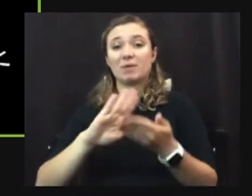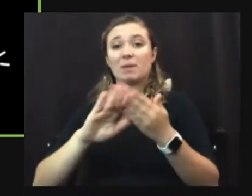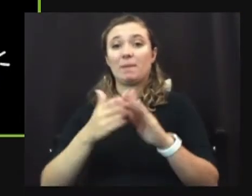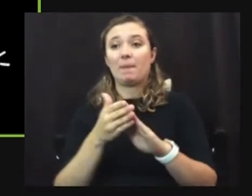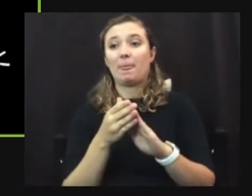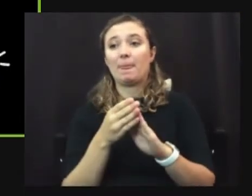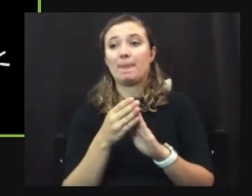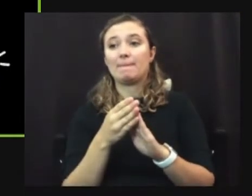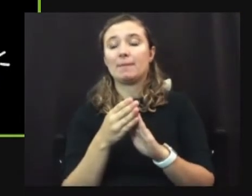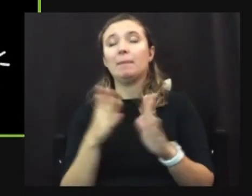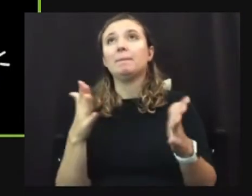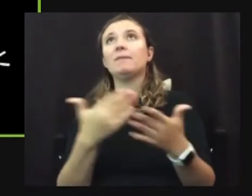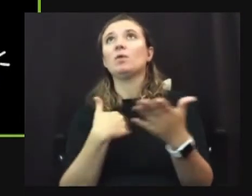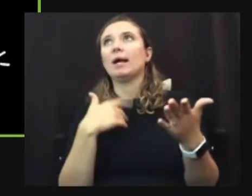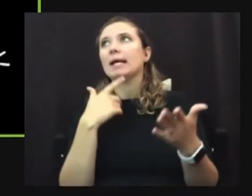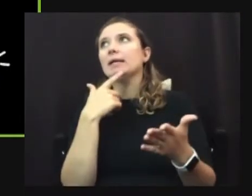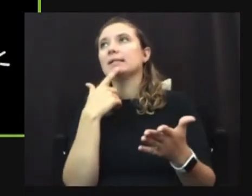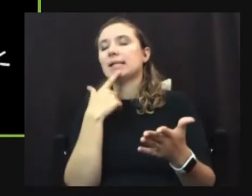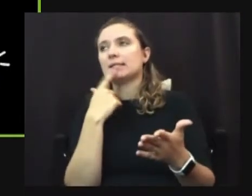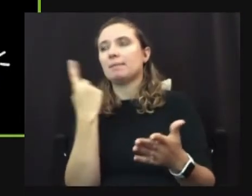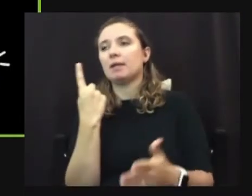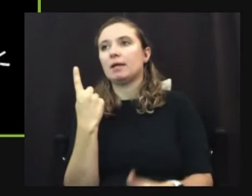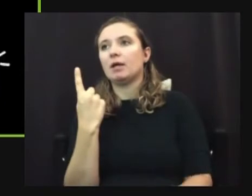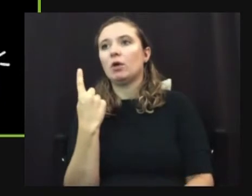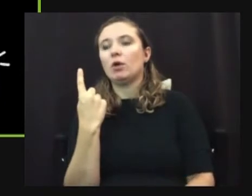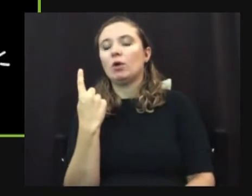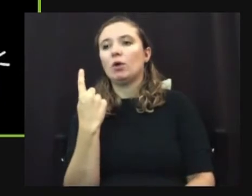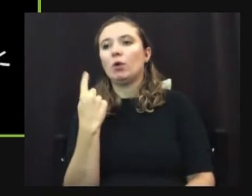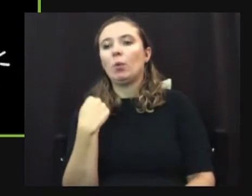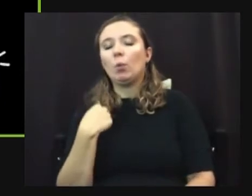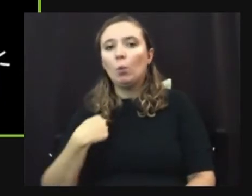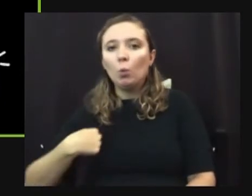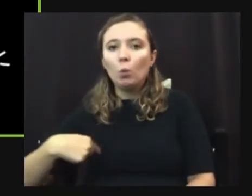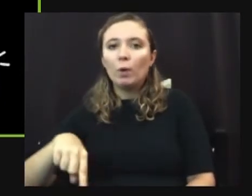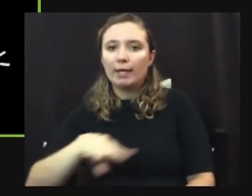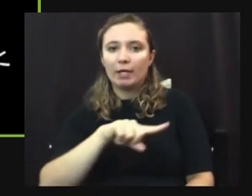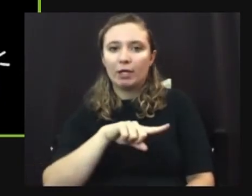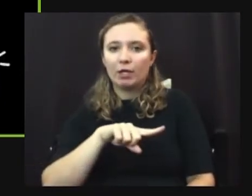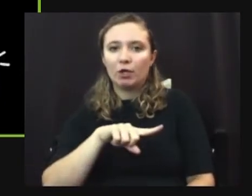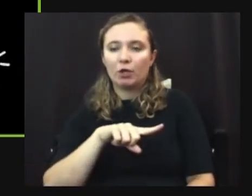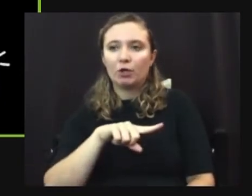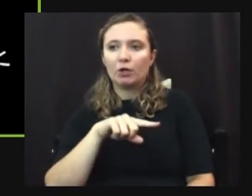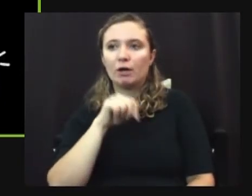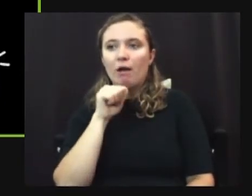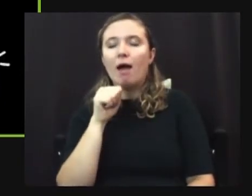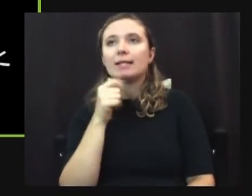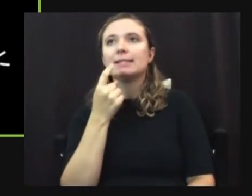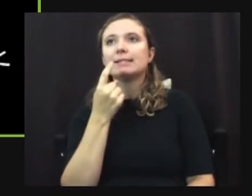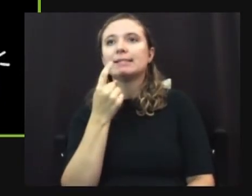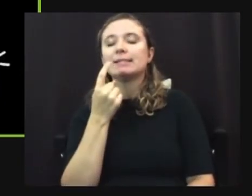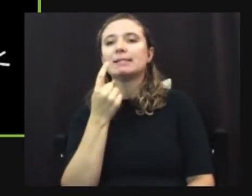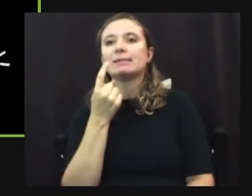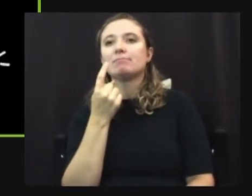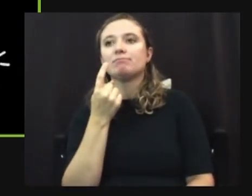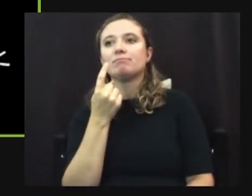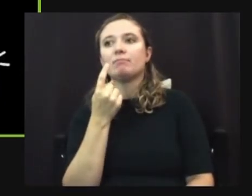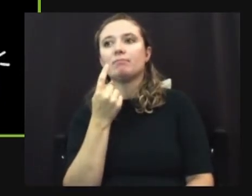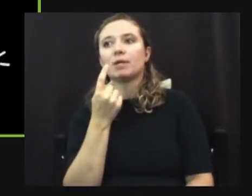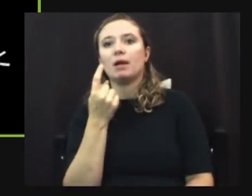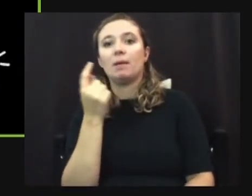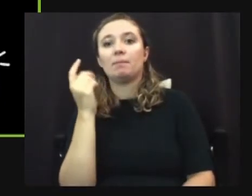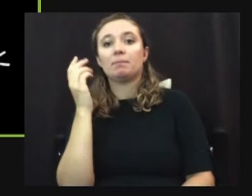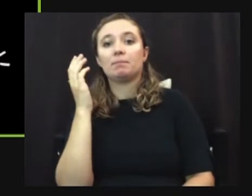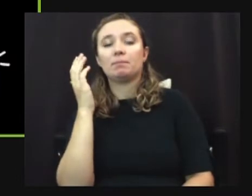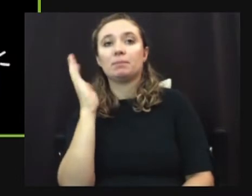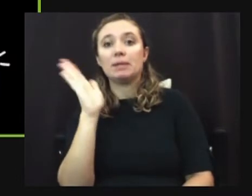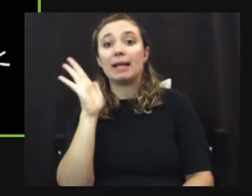before I say this, I need to say, we are not speaking for all autistic people. Kate and